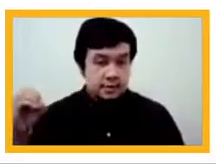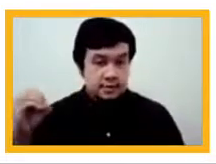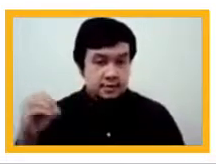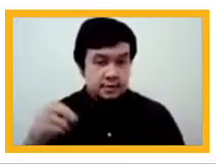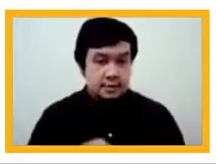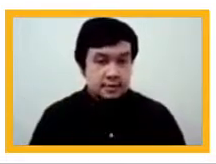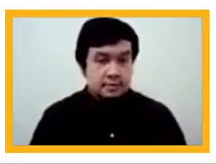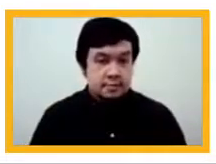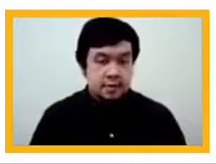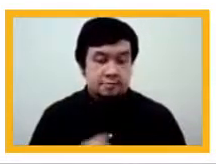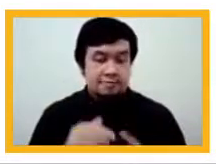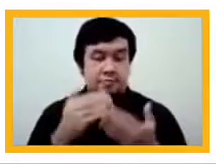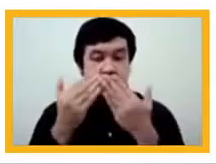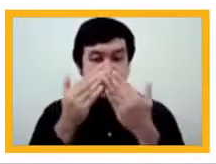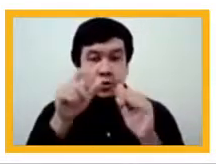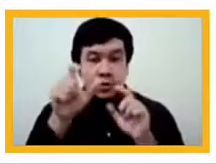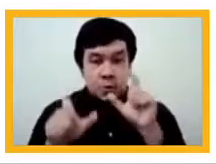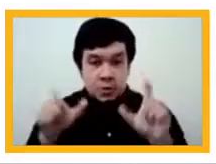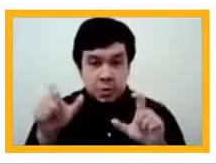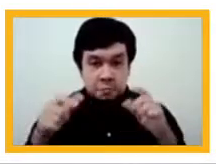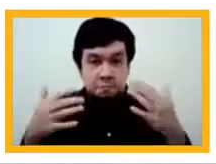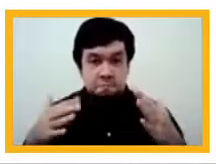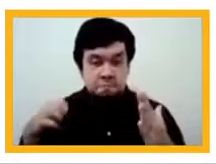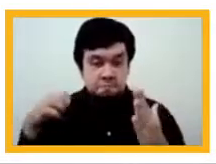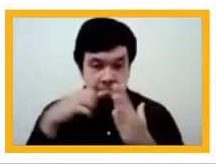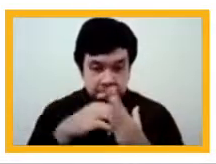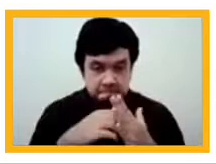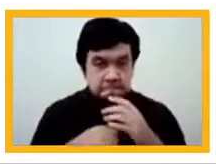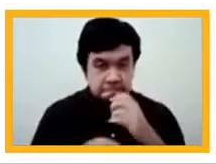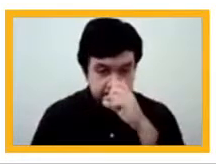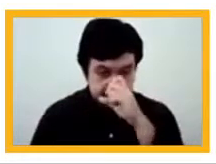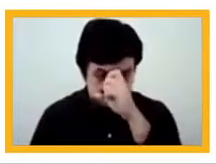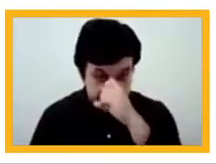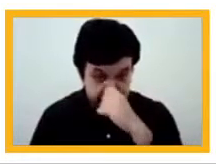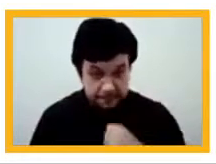side shows the increase of number of major students,